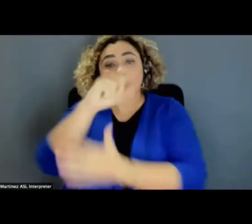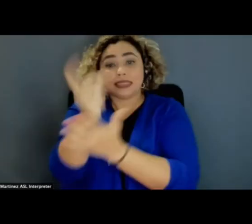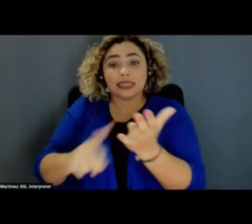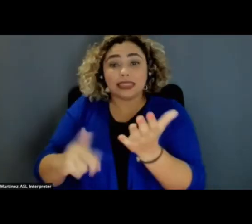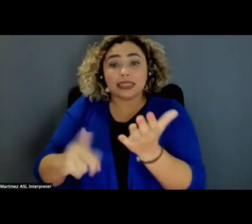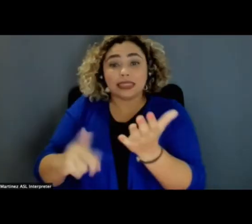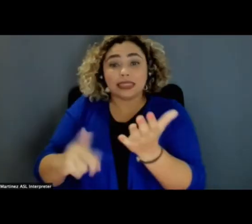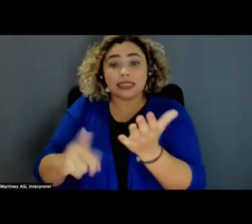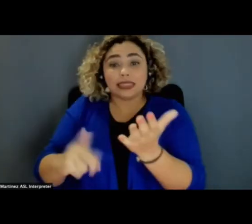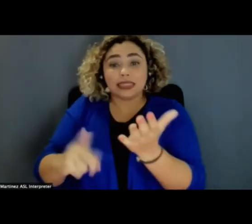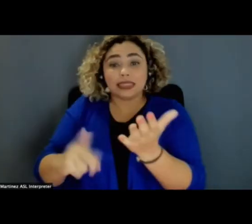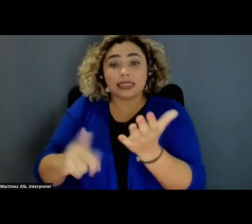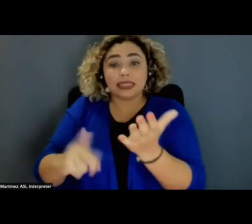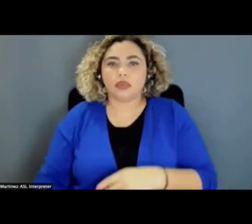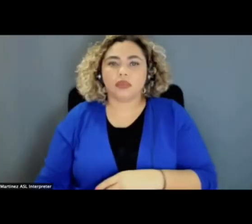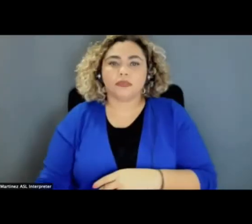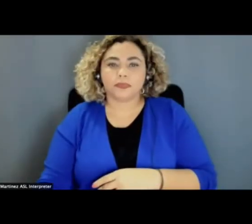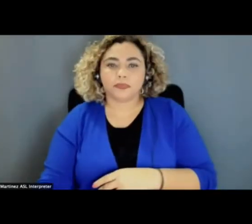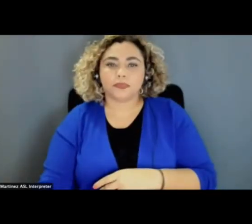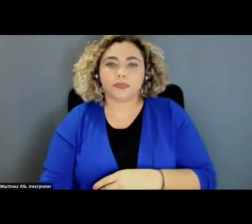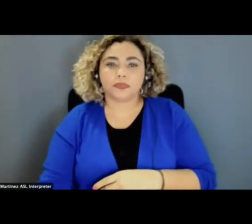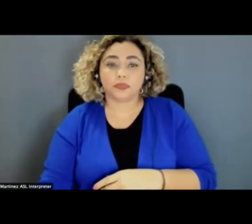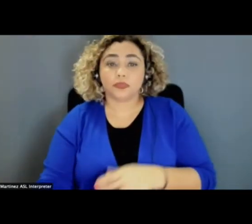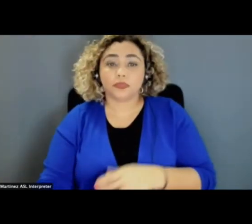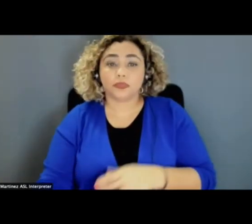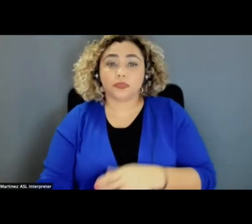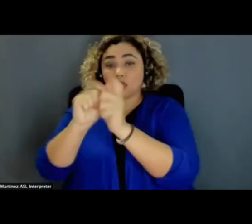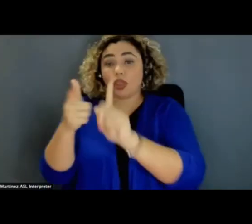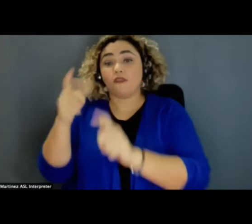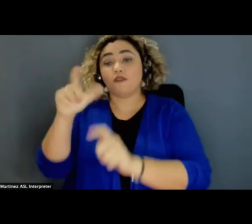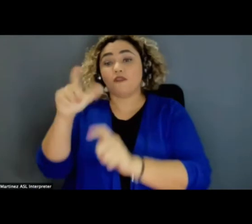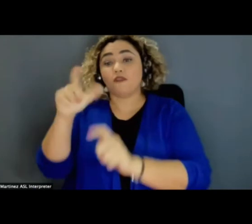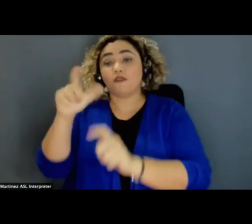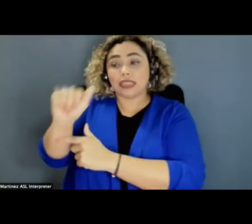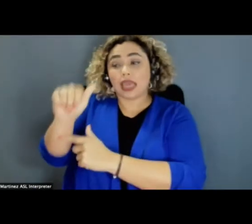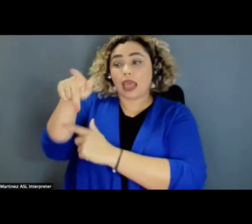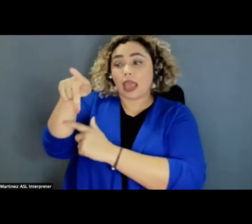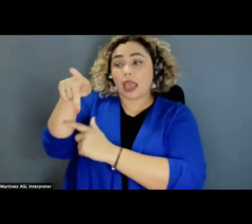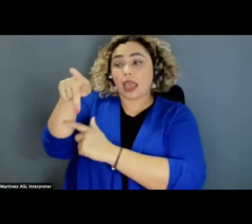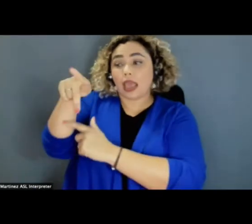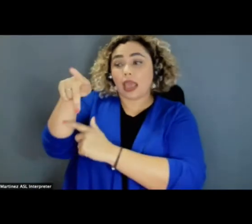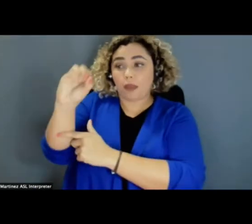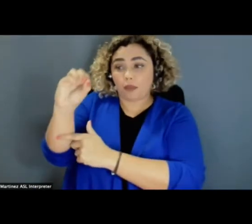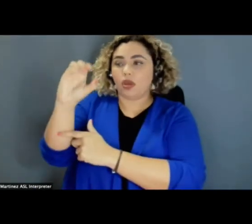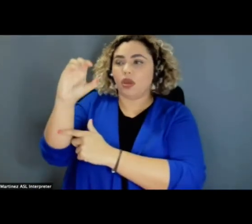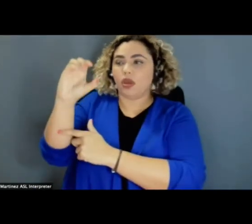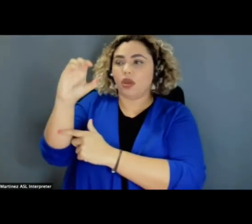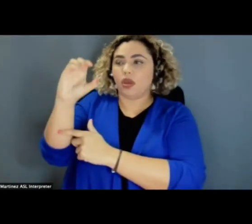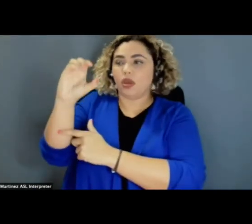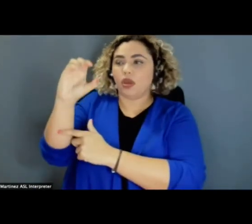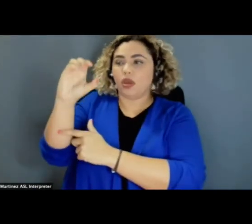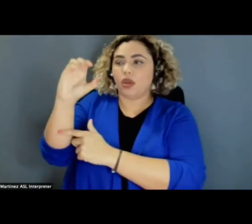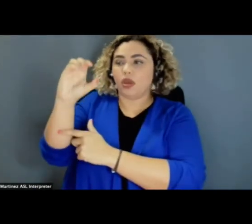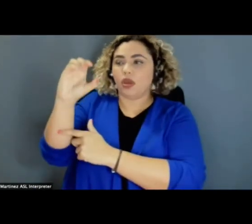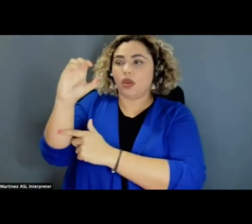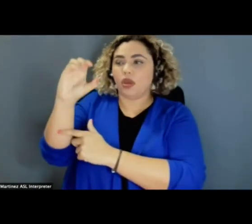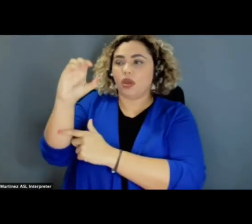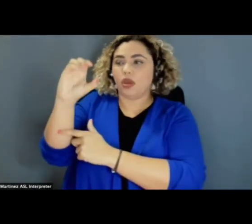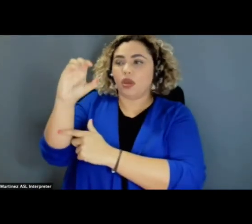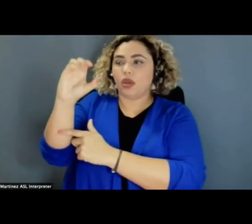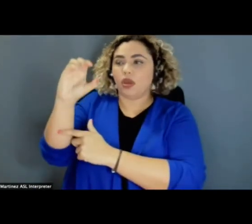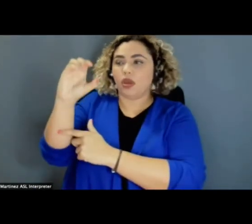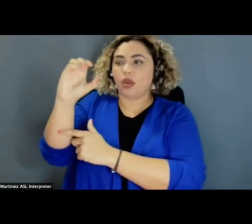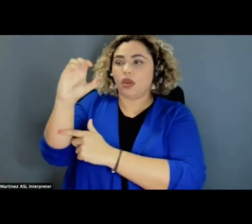event. Also, our translator for Xênia, Pablo Regis de Oliveira. And I want to welcome our